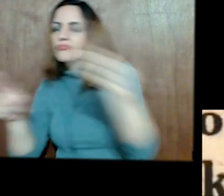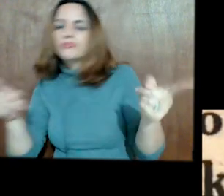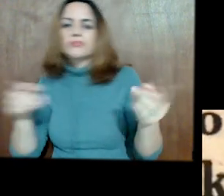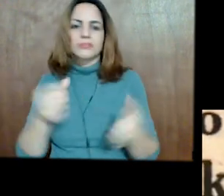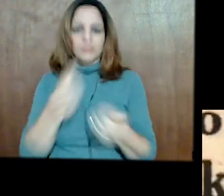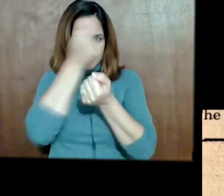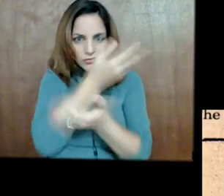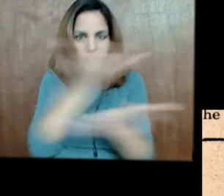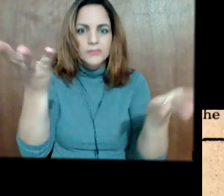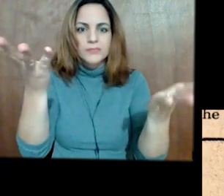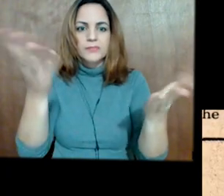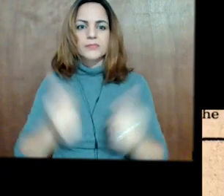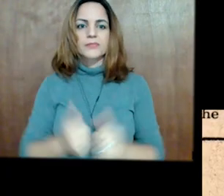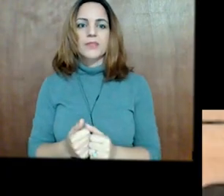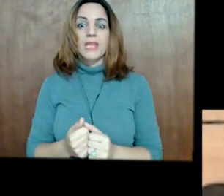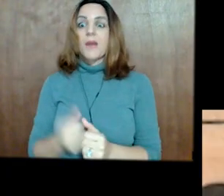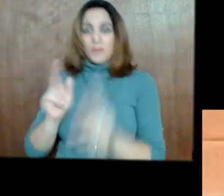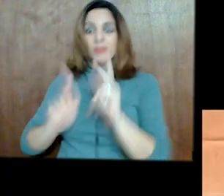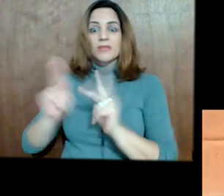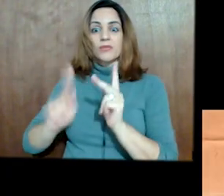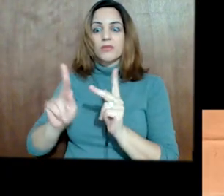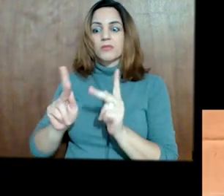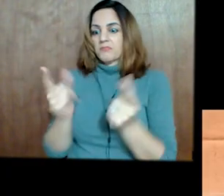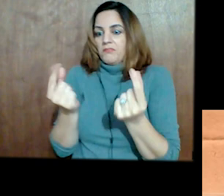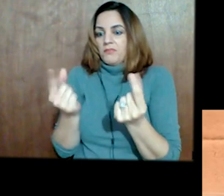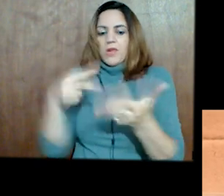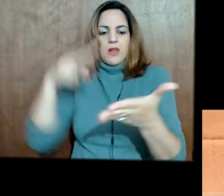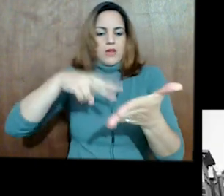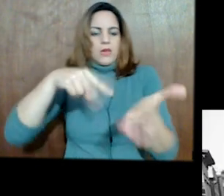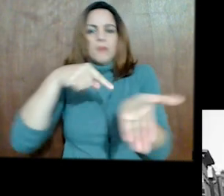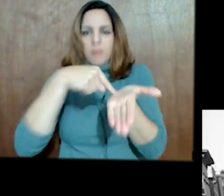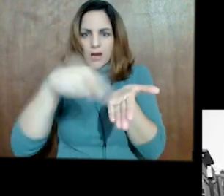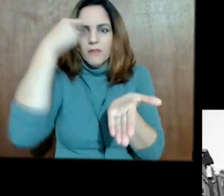They pay for the newspaper, and then you talk to them about some article or some action that's taking place.